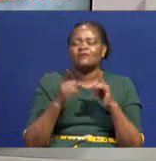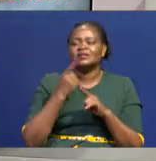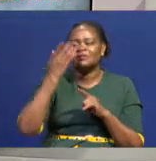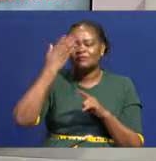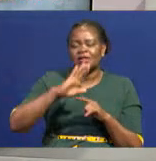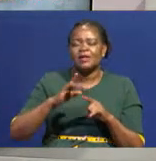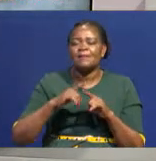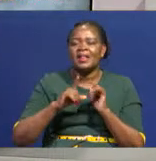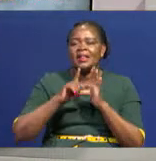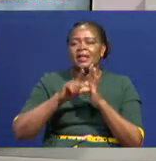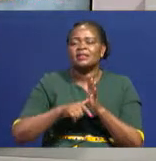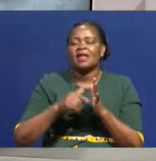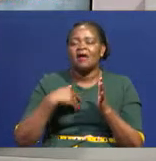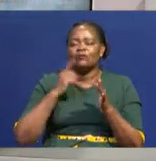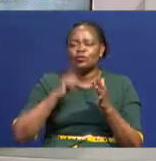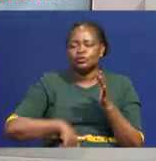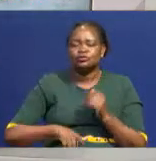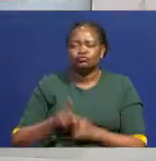up on this live broadcast.